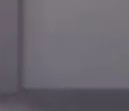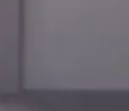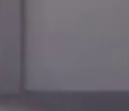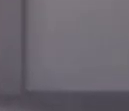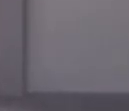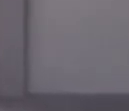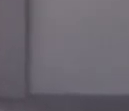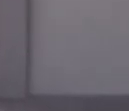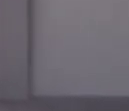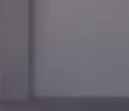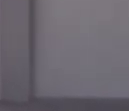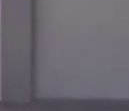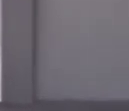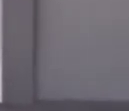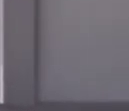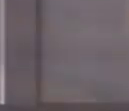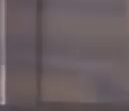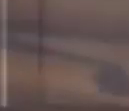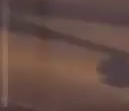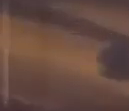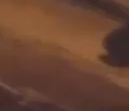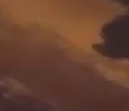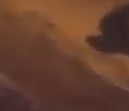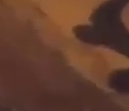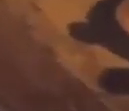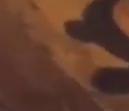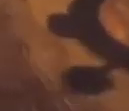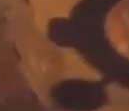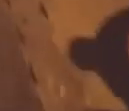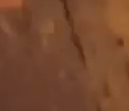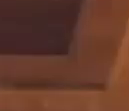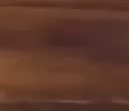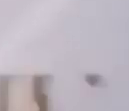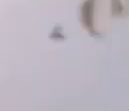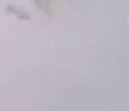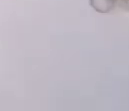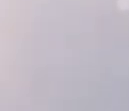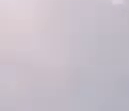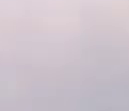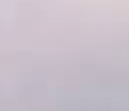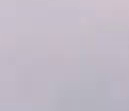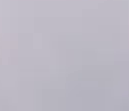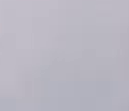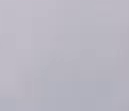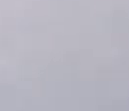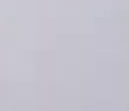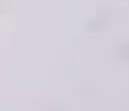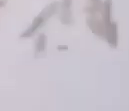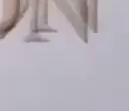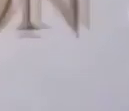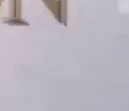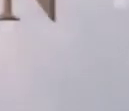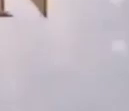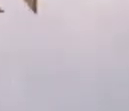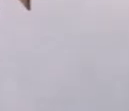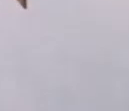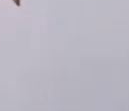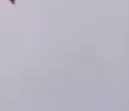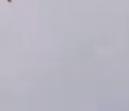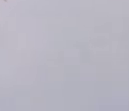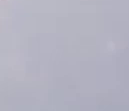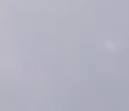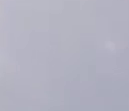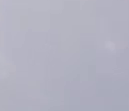above my enemies. Your banner over me is love. Hallelujah. I